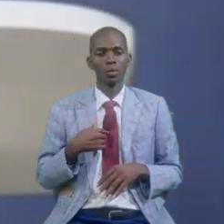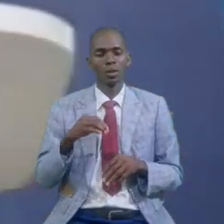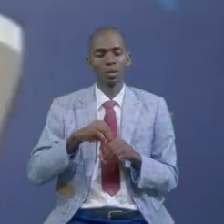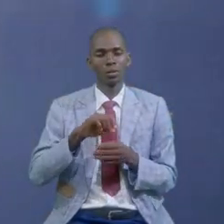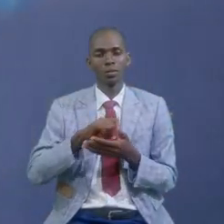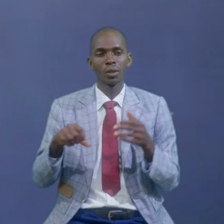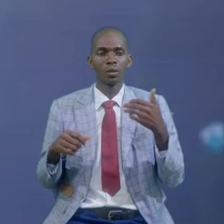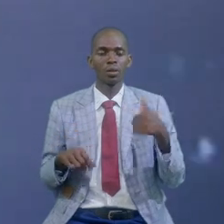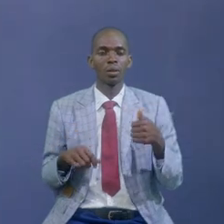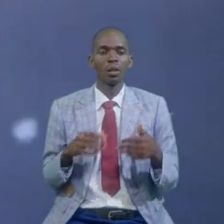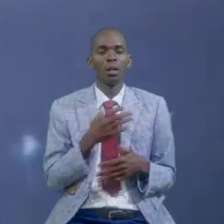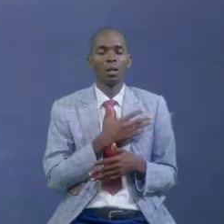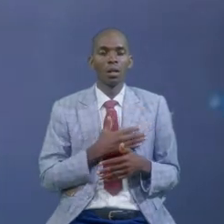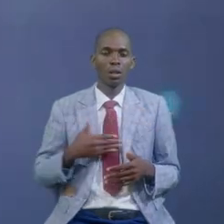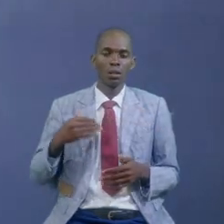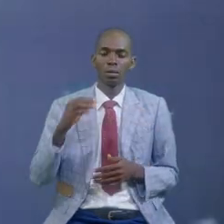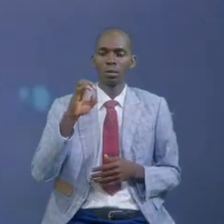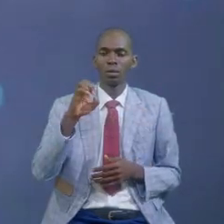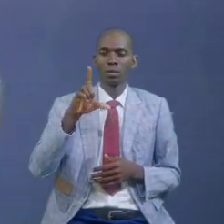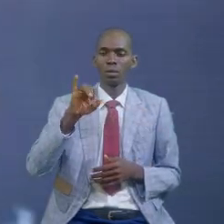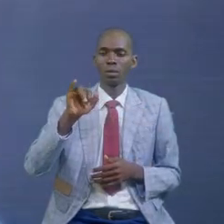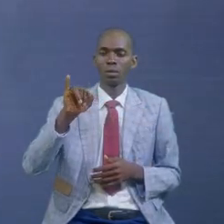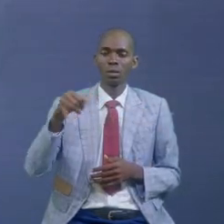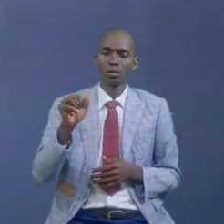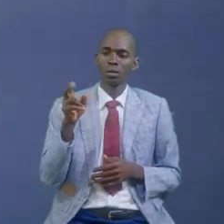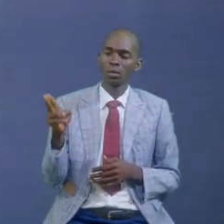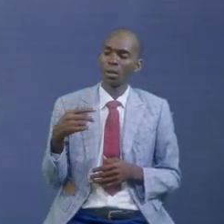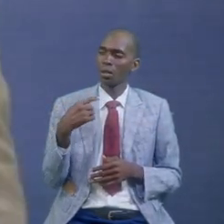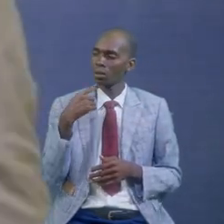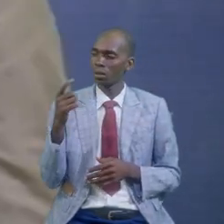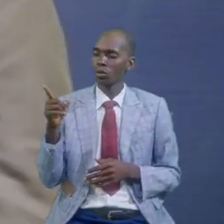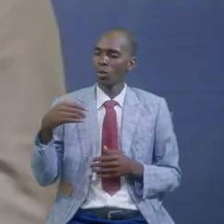Verse 10, and he said, thou hast asked a hard thing.